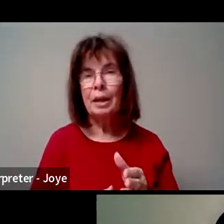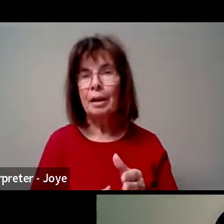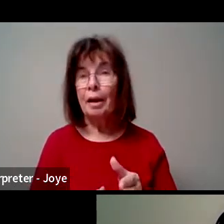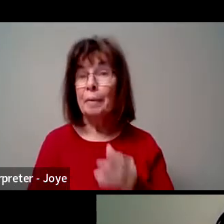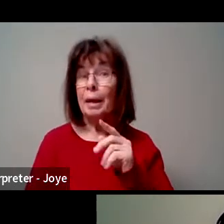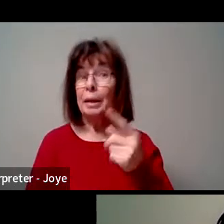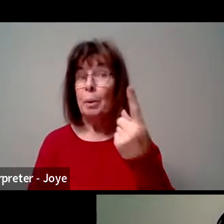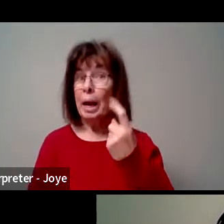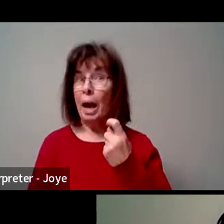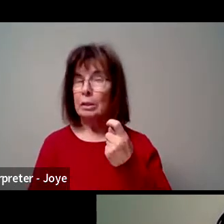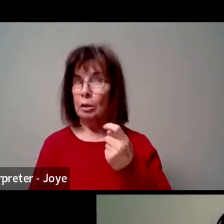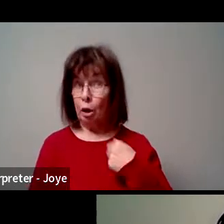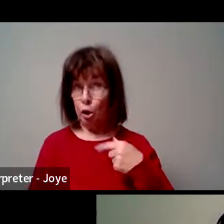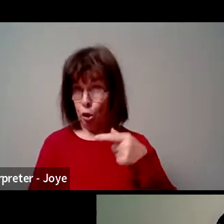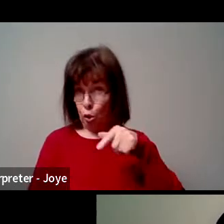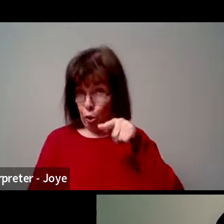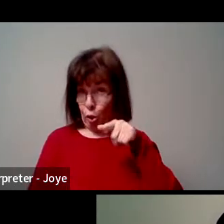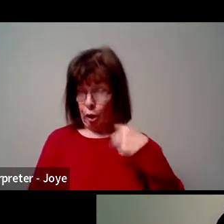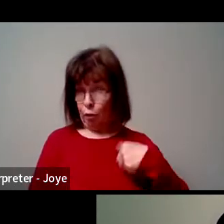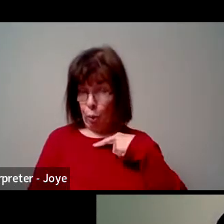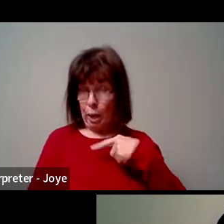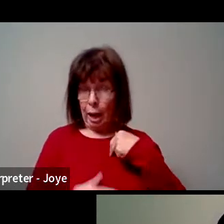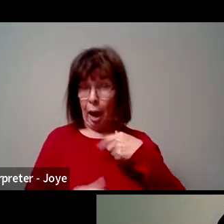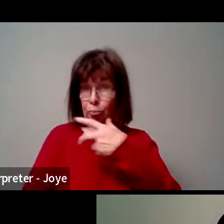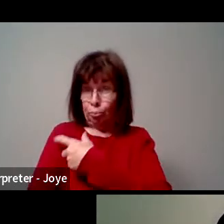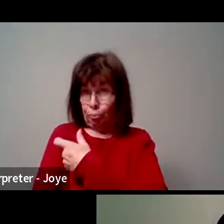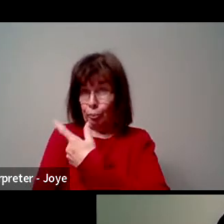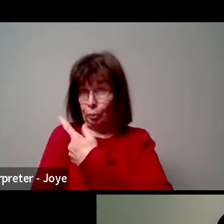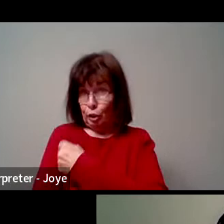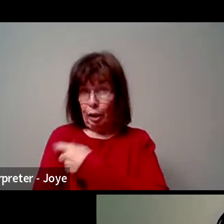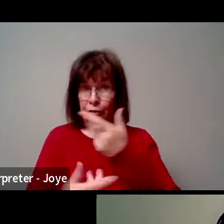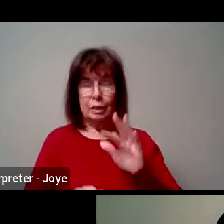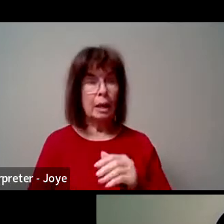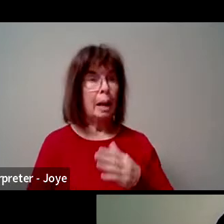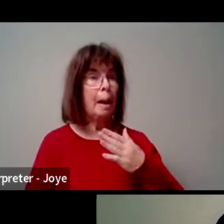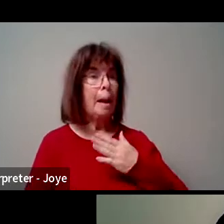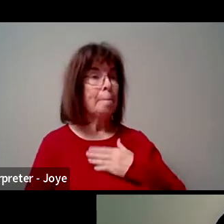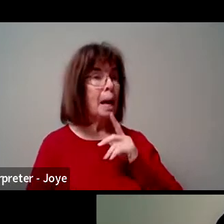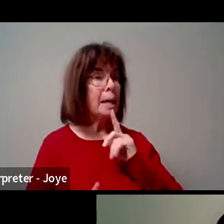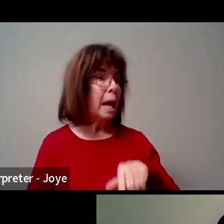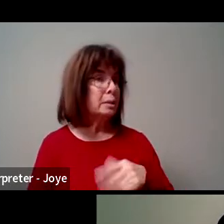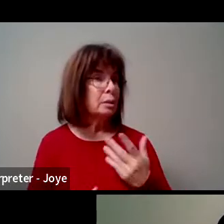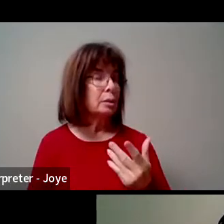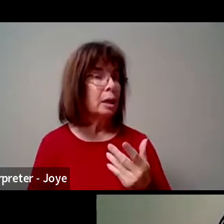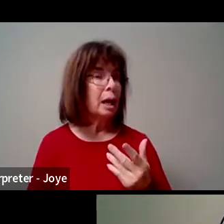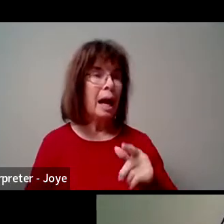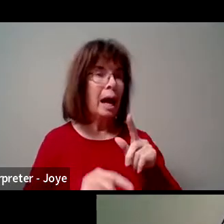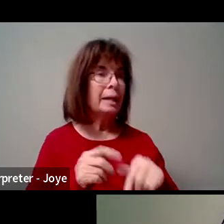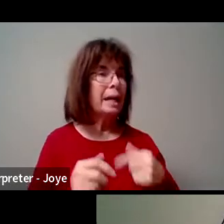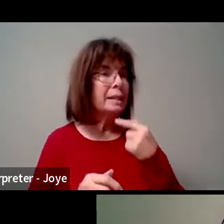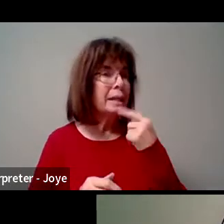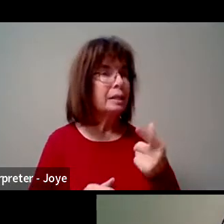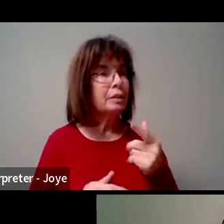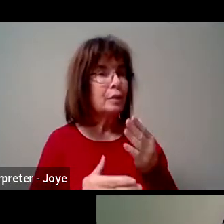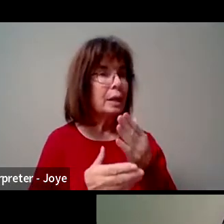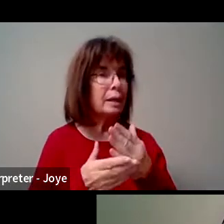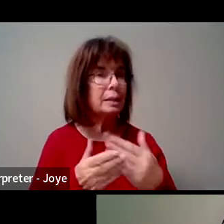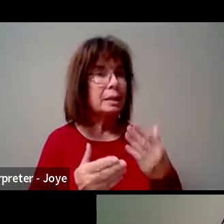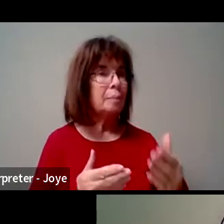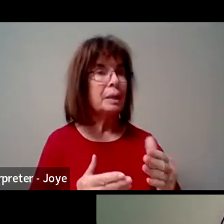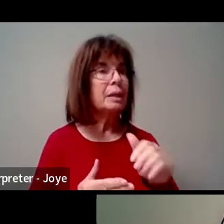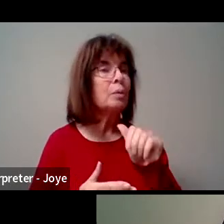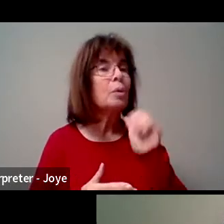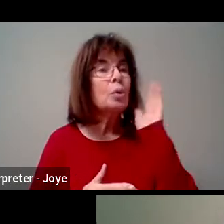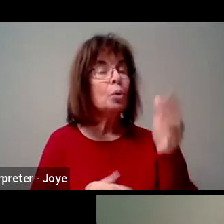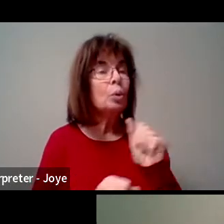it. So my answer to them was, I can't tell you that something will work if I had not